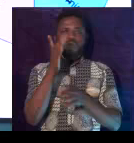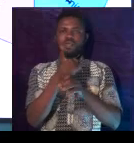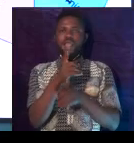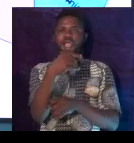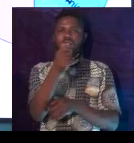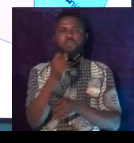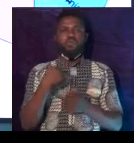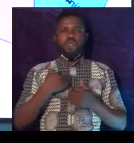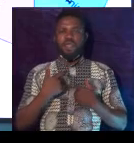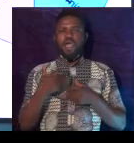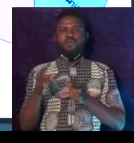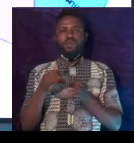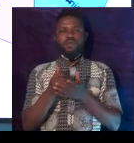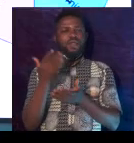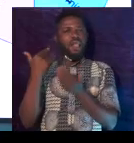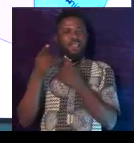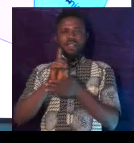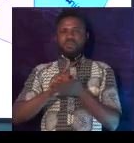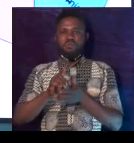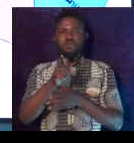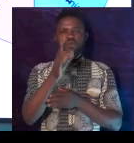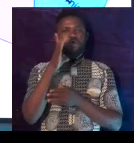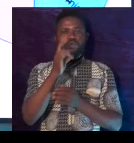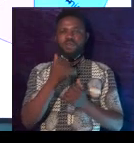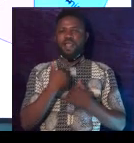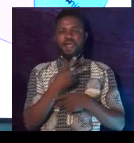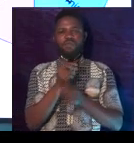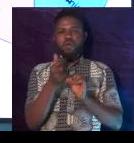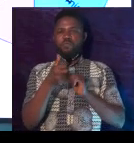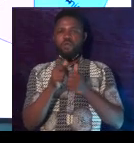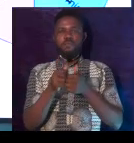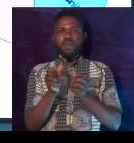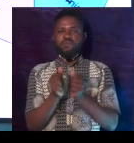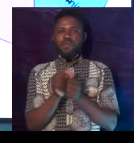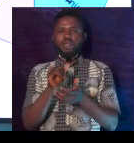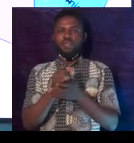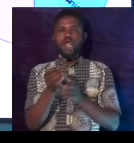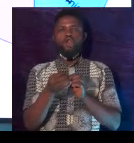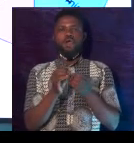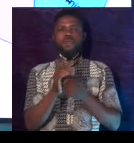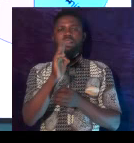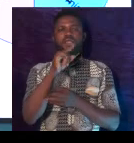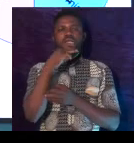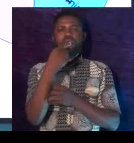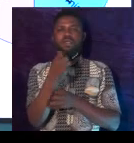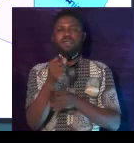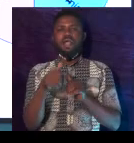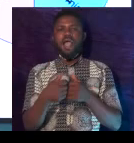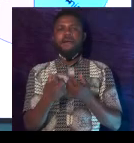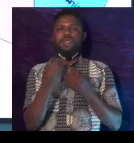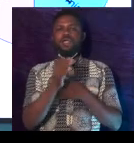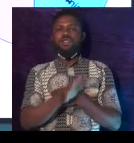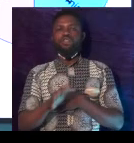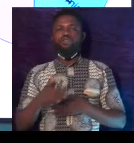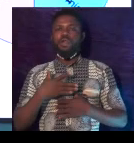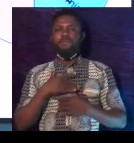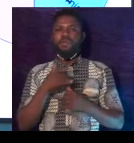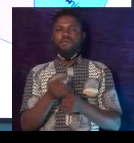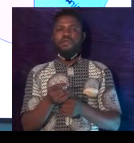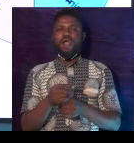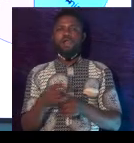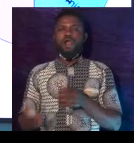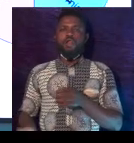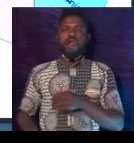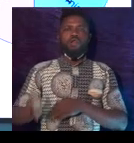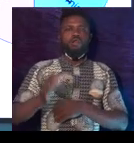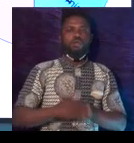10. We've already done this last week, so you should have no problem with that. Question number 3 says, how many children